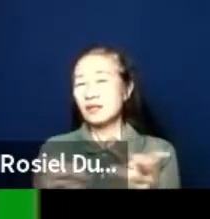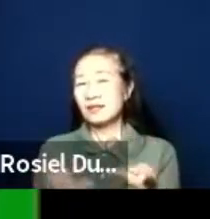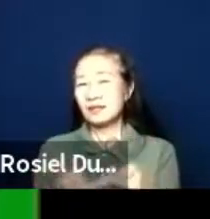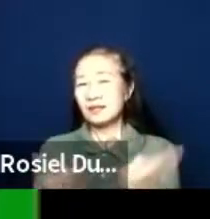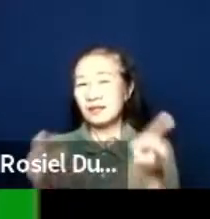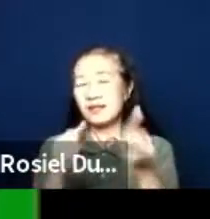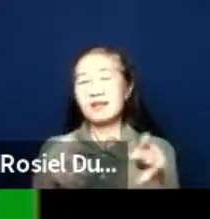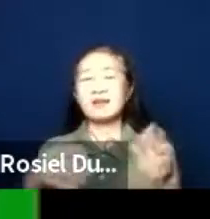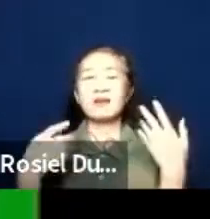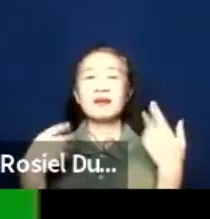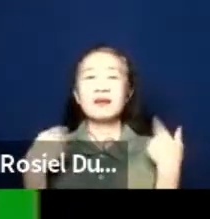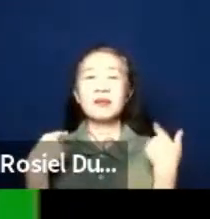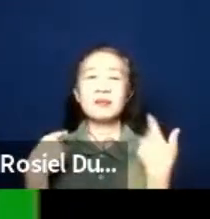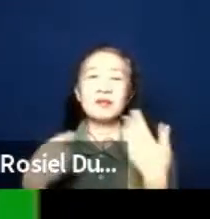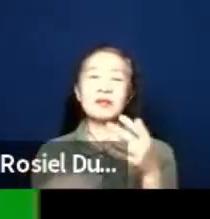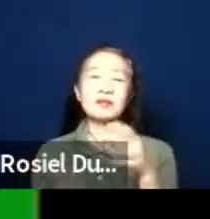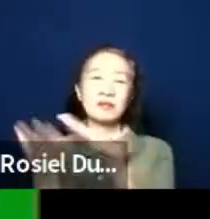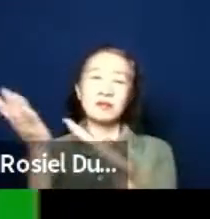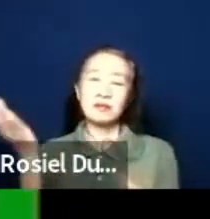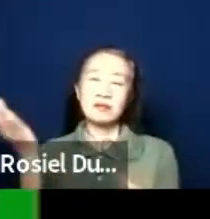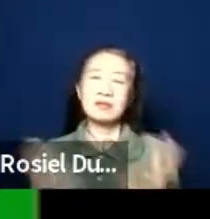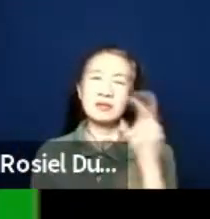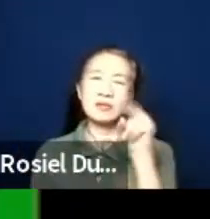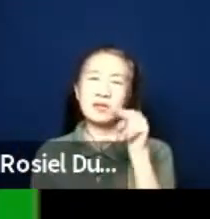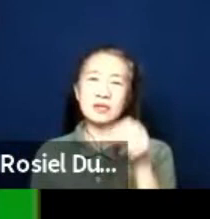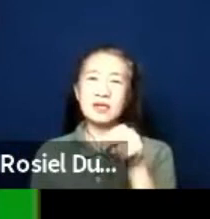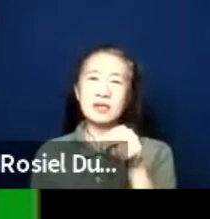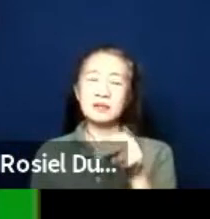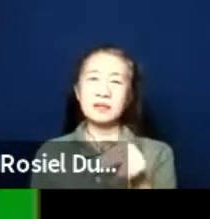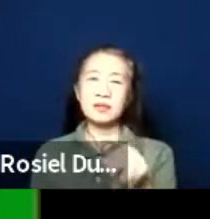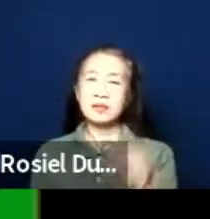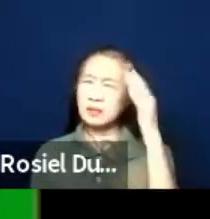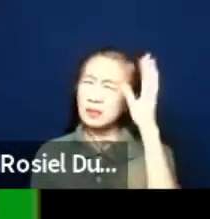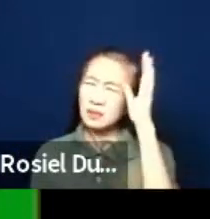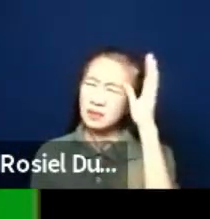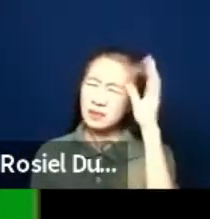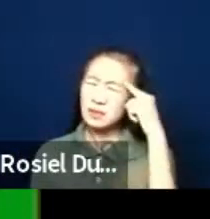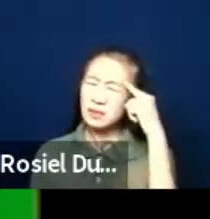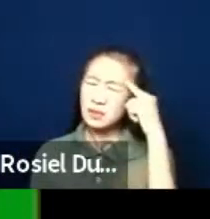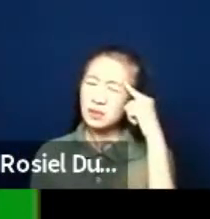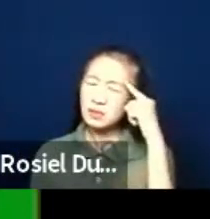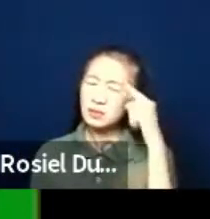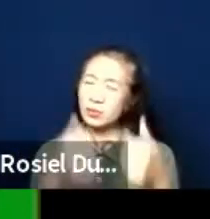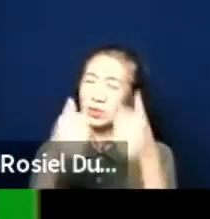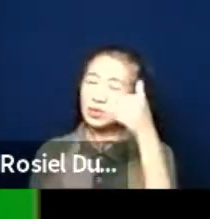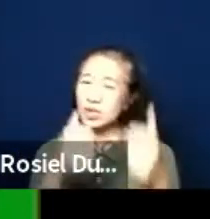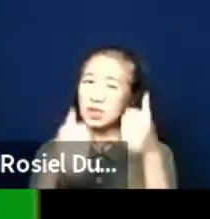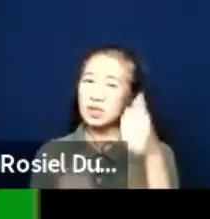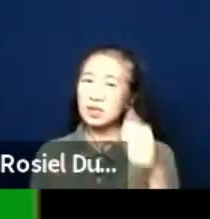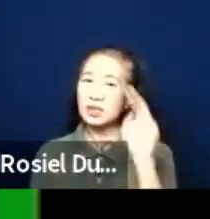in various emergencies. Consider the items you use every day and which ones you may need to add to your